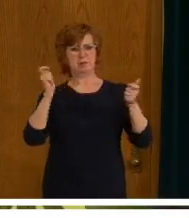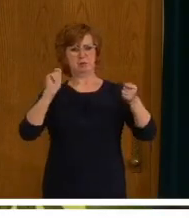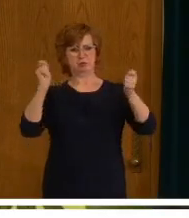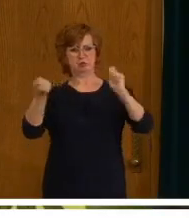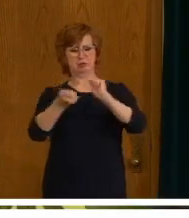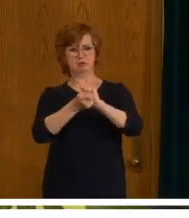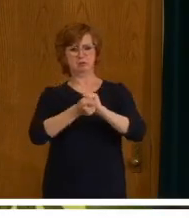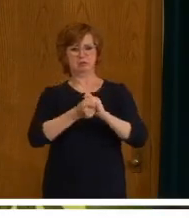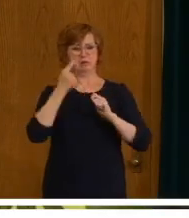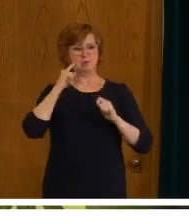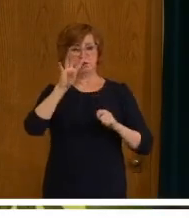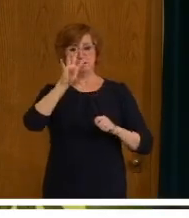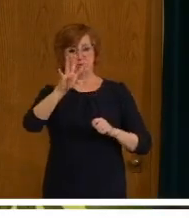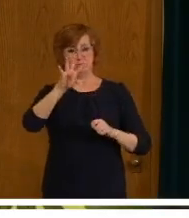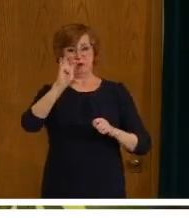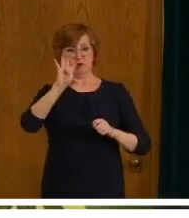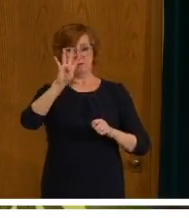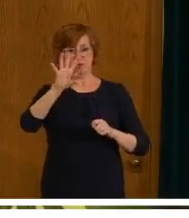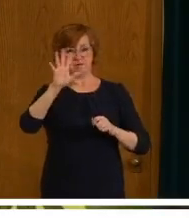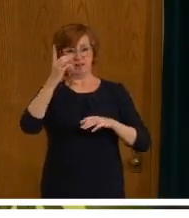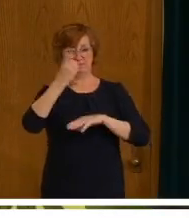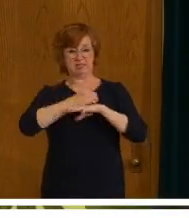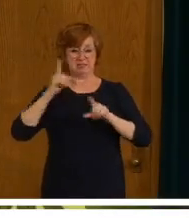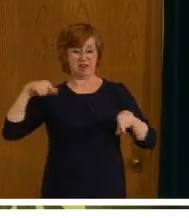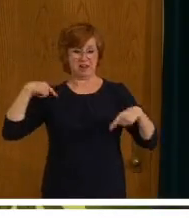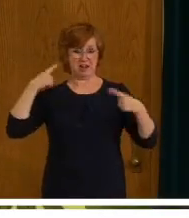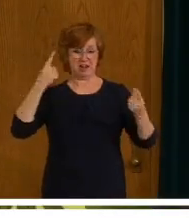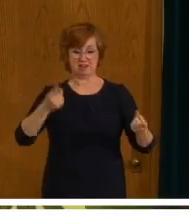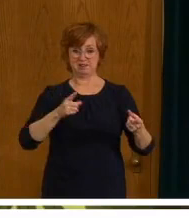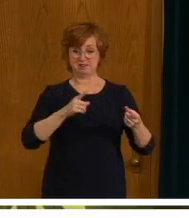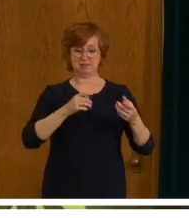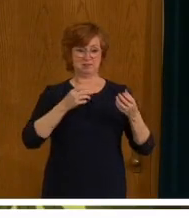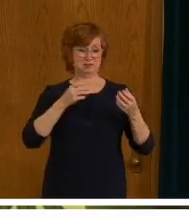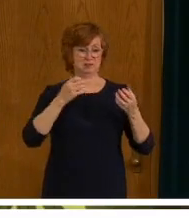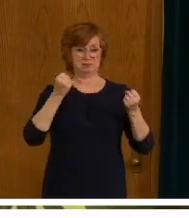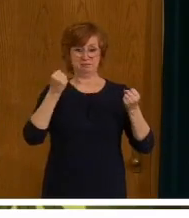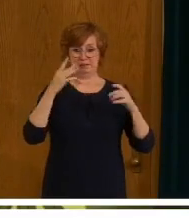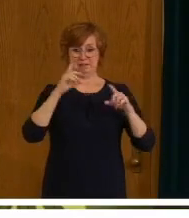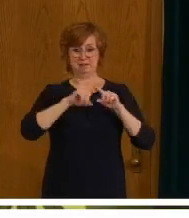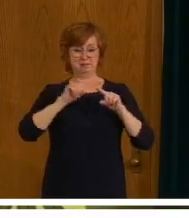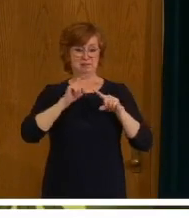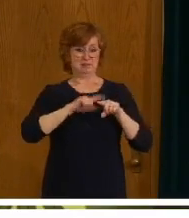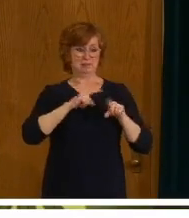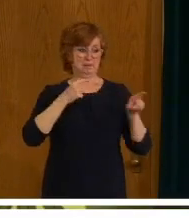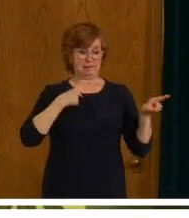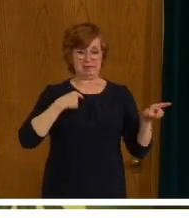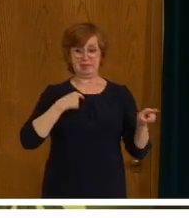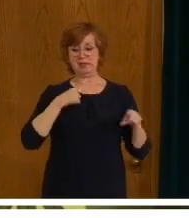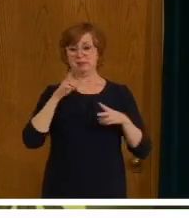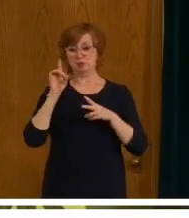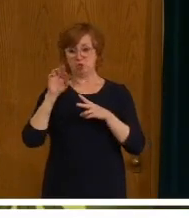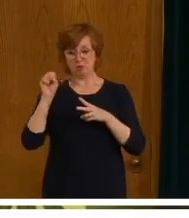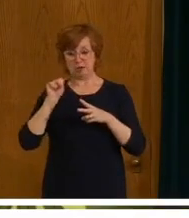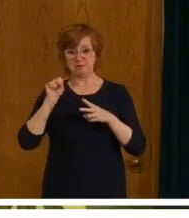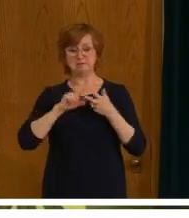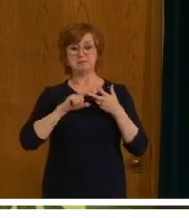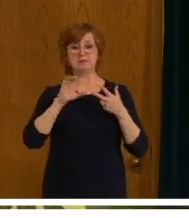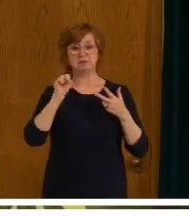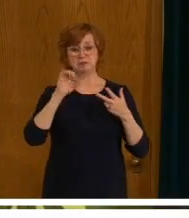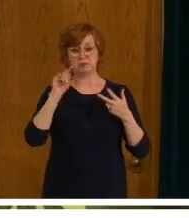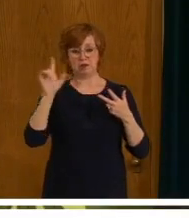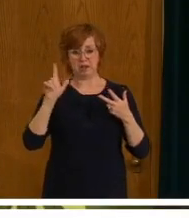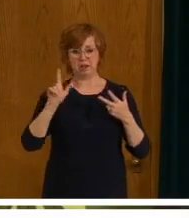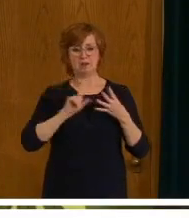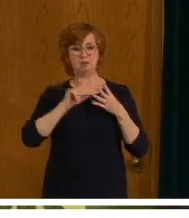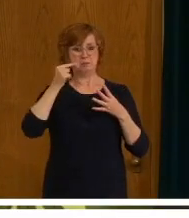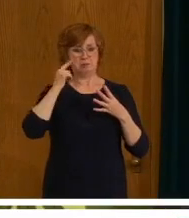for 445 days now, at various times throughout the week, myself, Dr. Shahab, Scott Livingston, the Minister of Health,